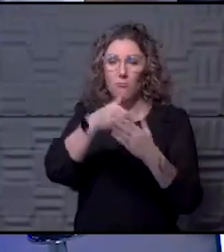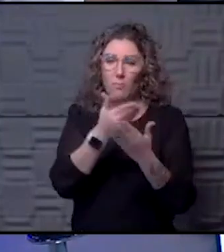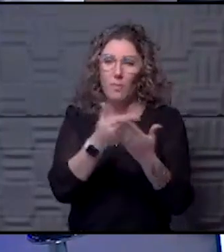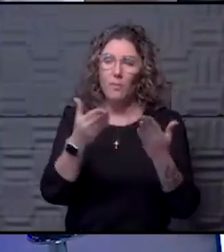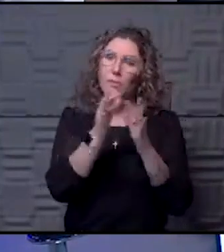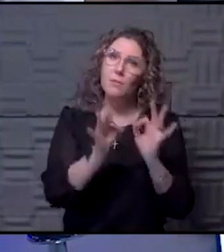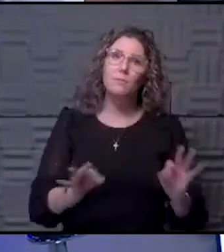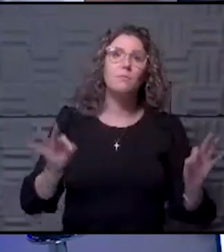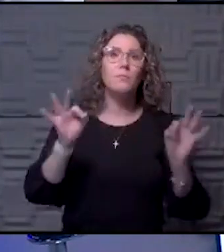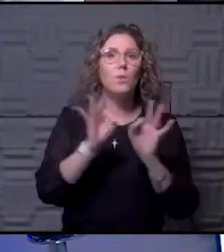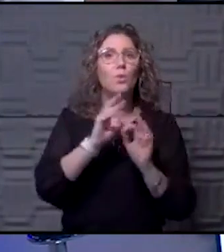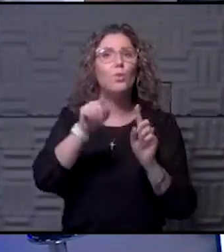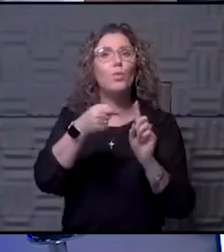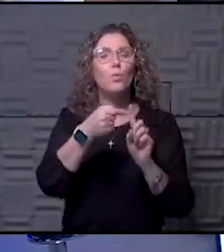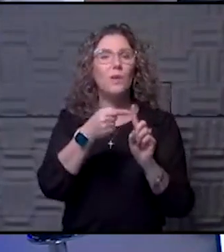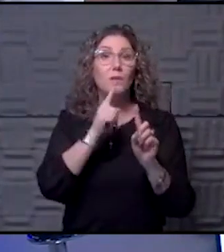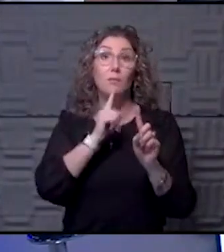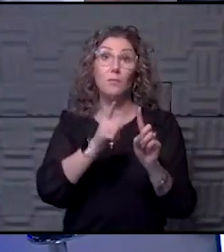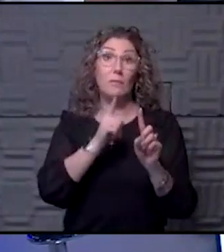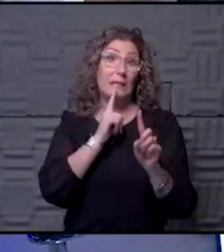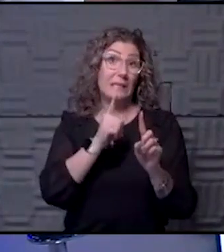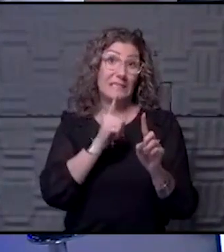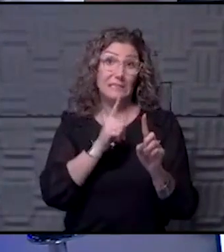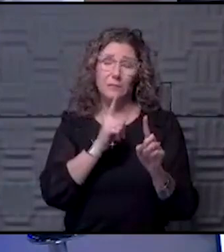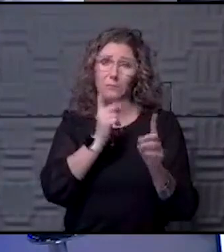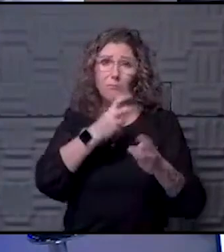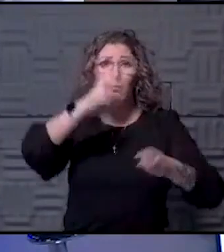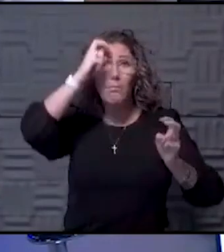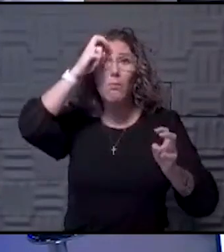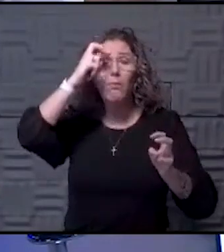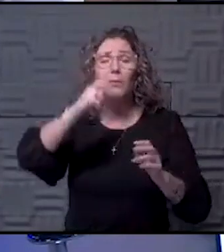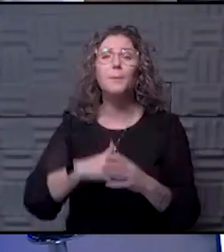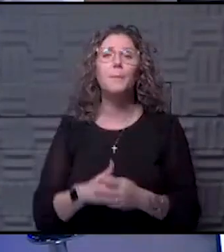matter when patients are really at their sickest.